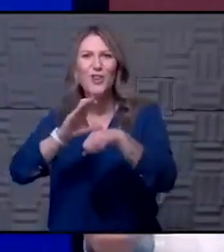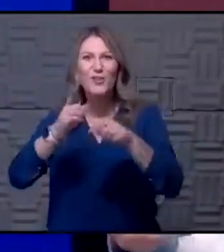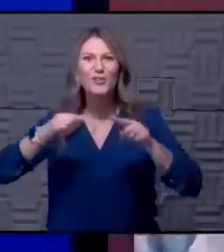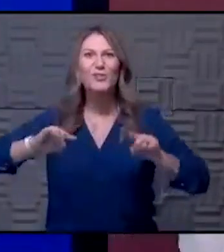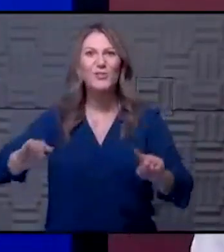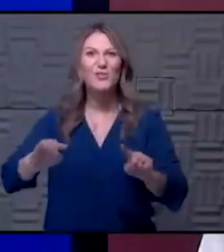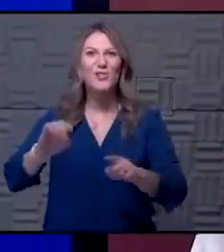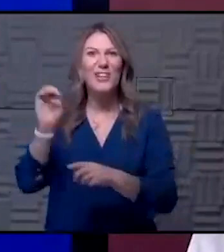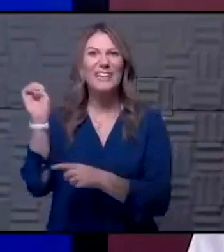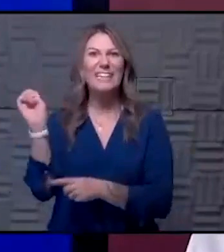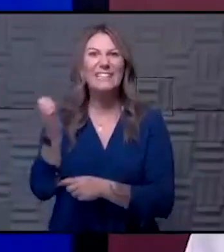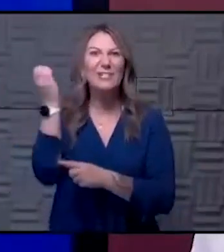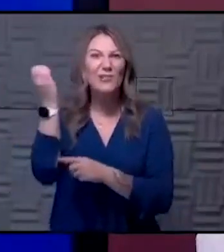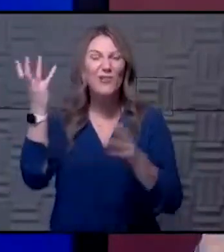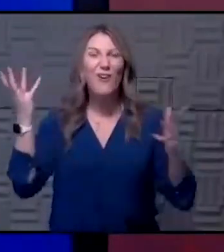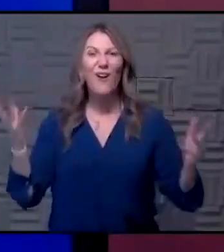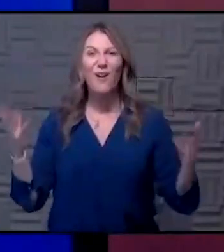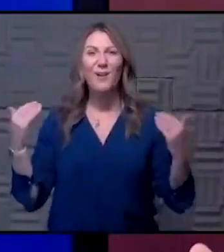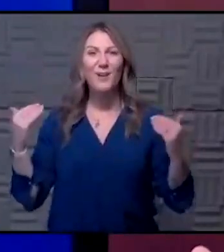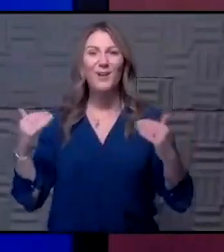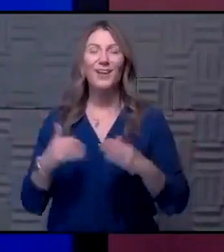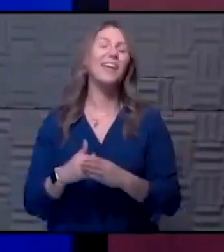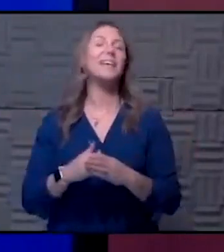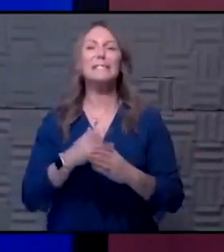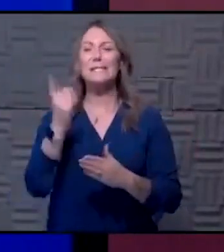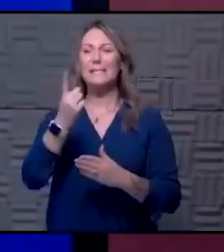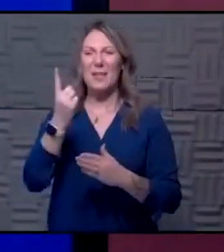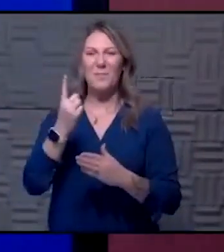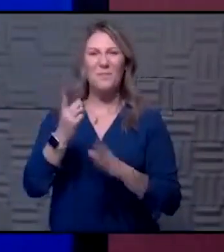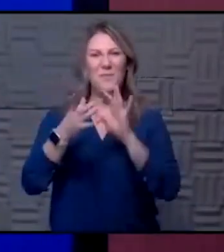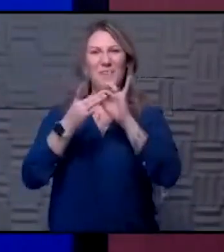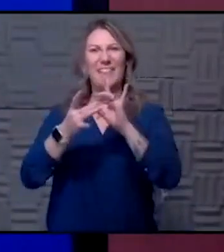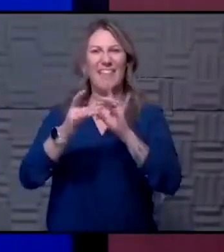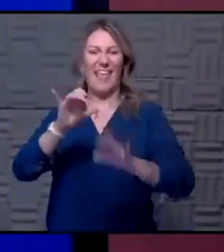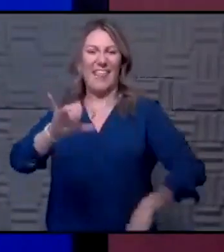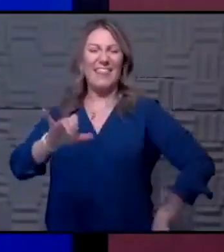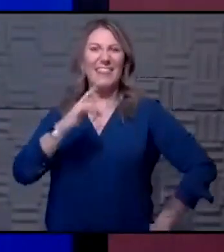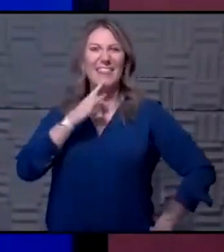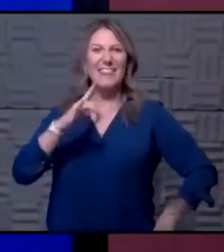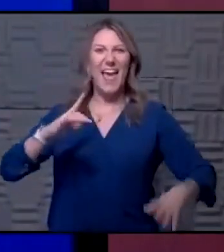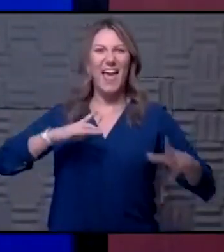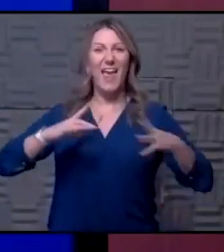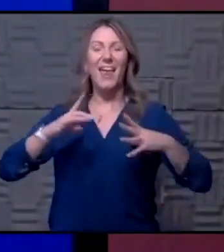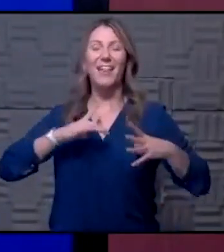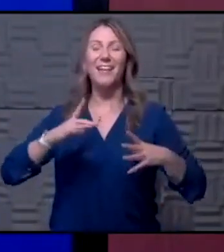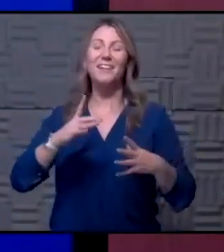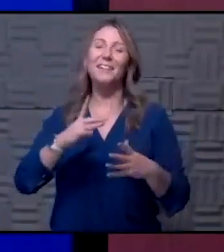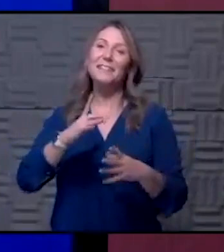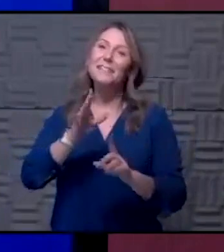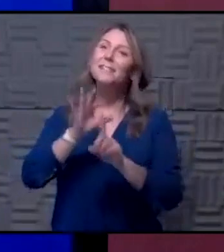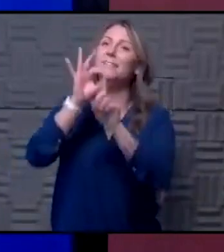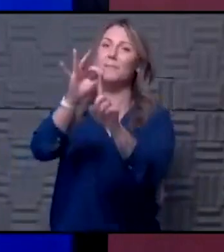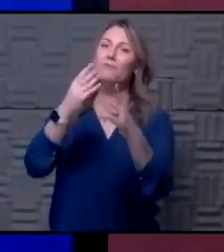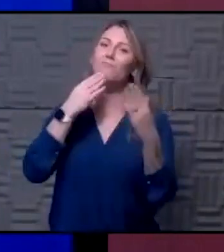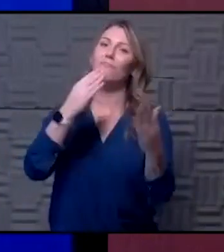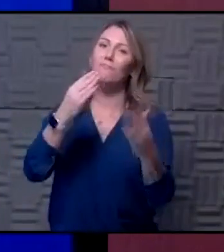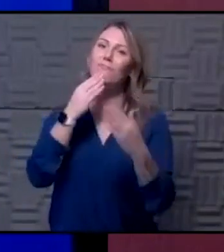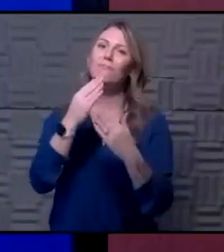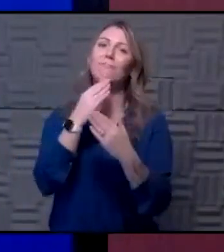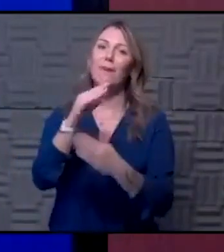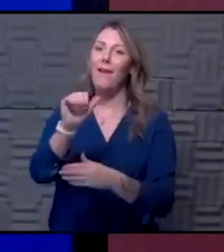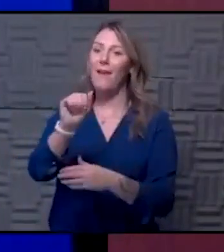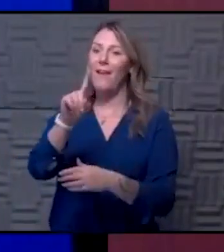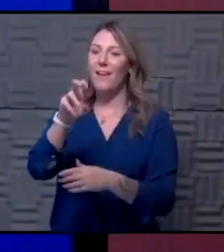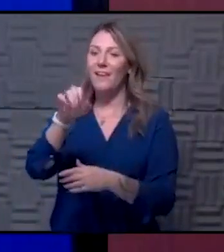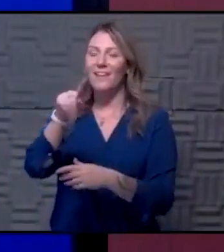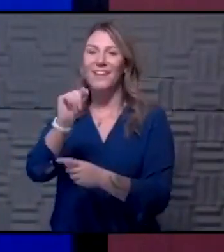grant I'm a Christian, but something about that just feels good. And special shout out to Advent Shawnee Mission for doing that great